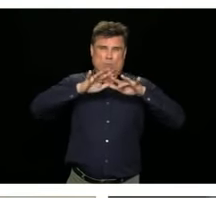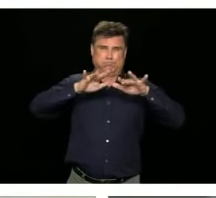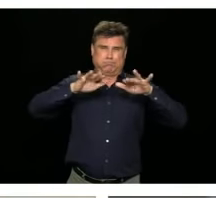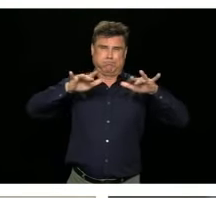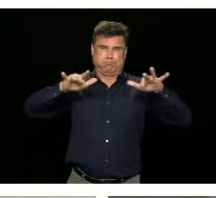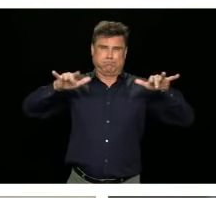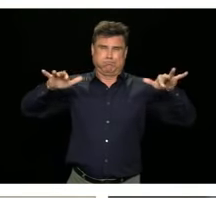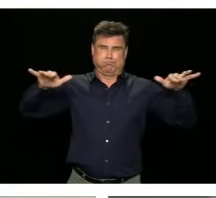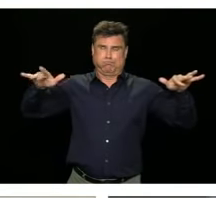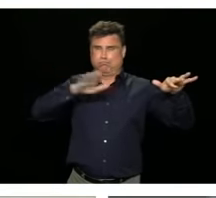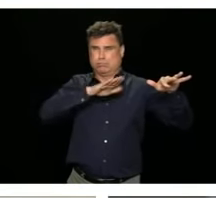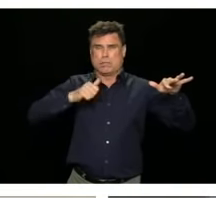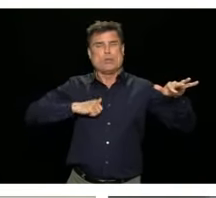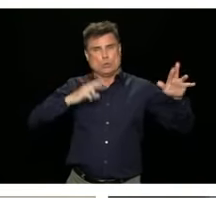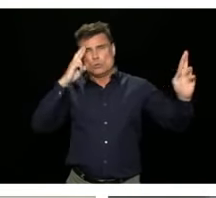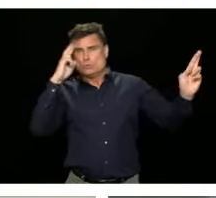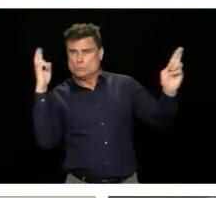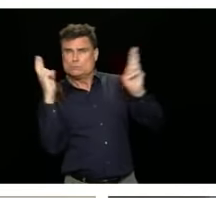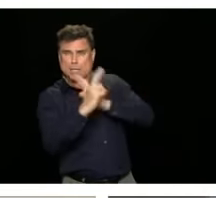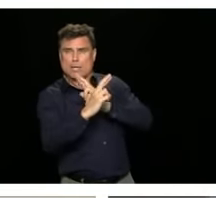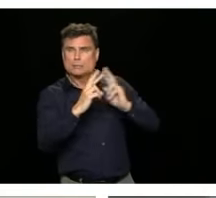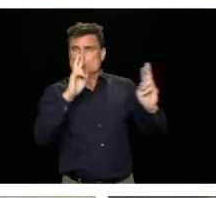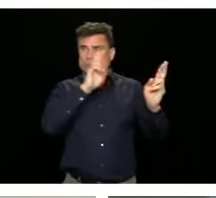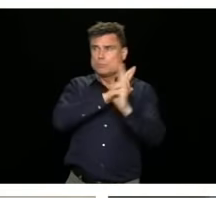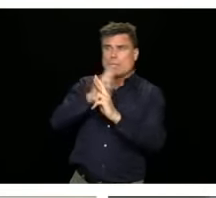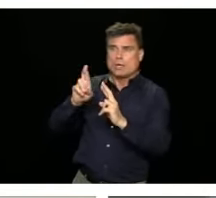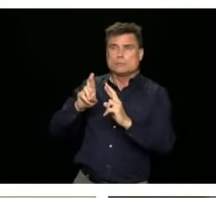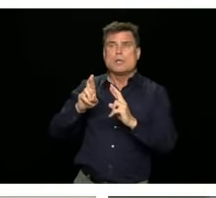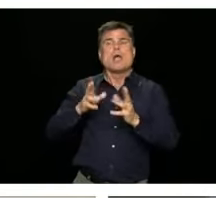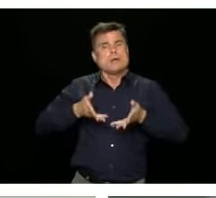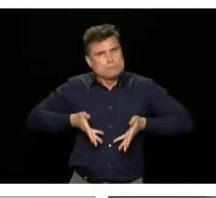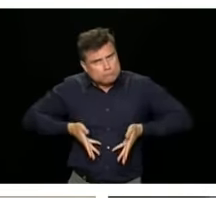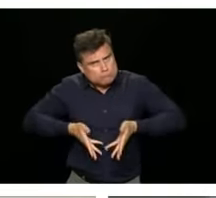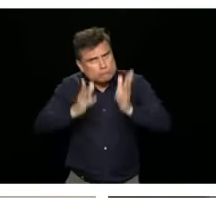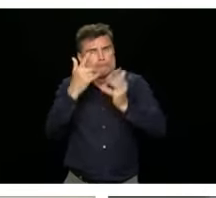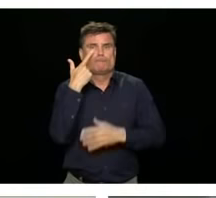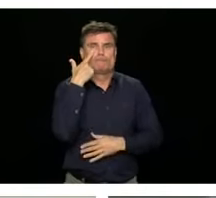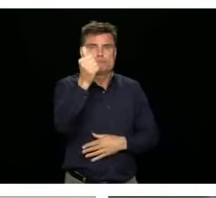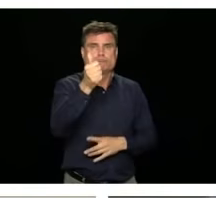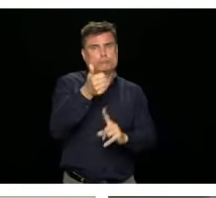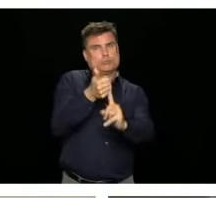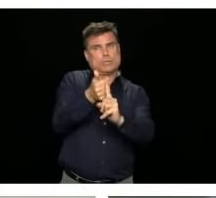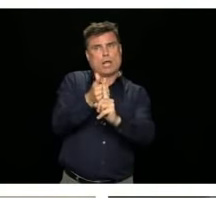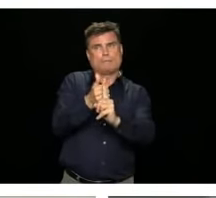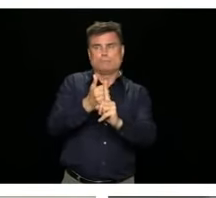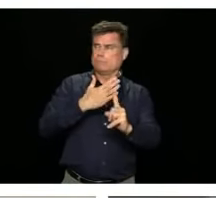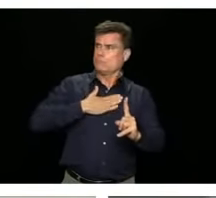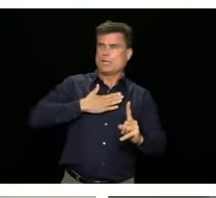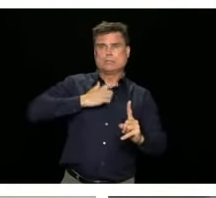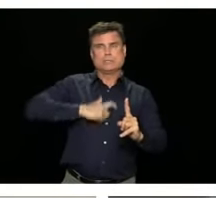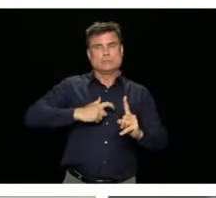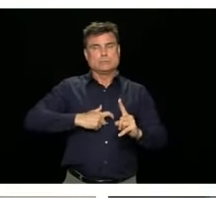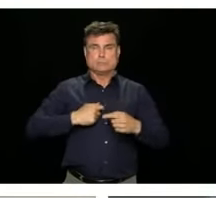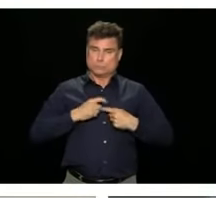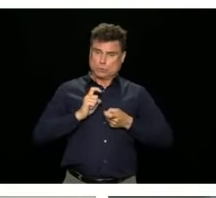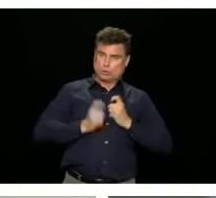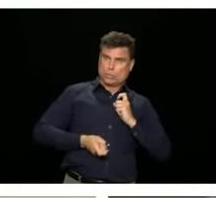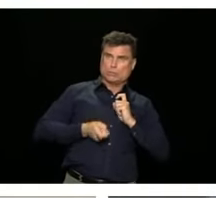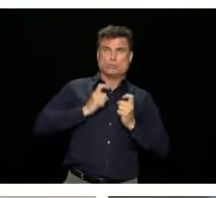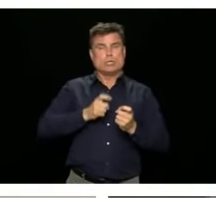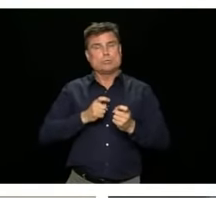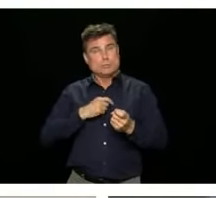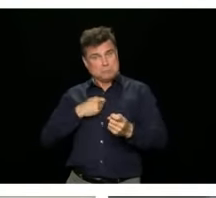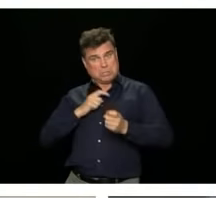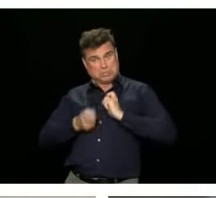very proud to be calling myself a British Columbian. Our next question is for P.S. Kalan. With all the work that you've been doing